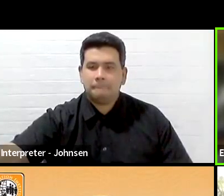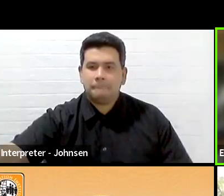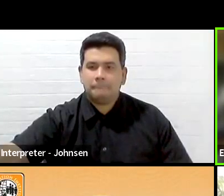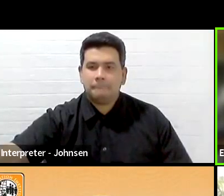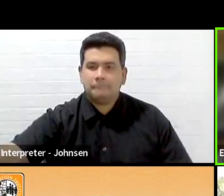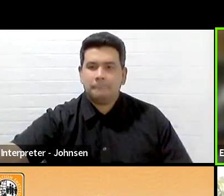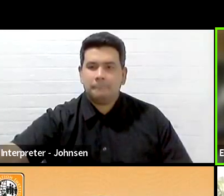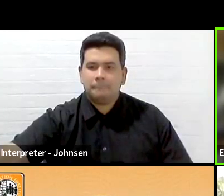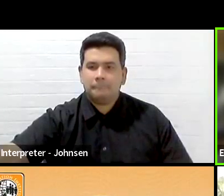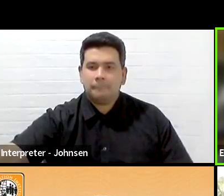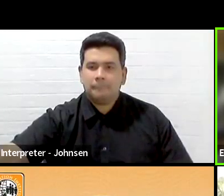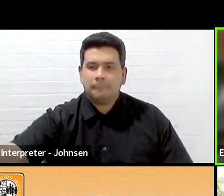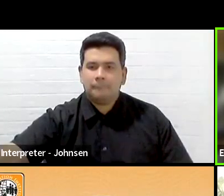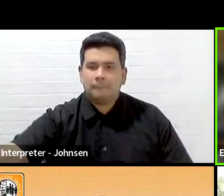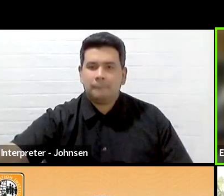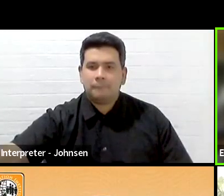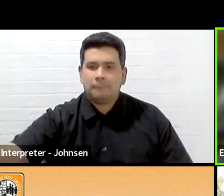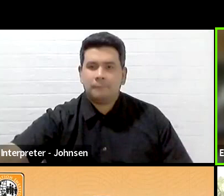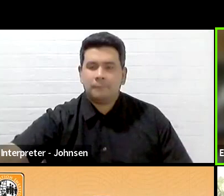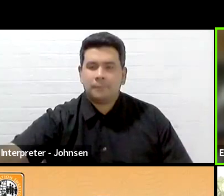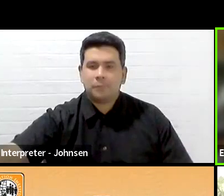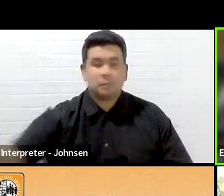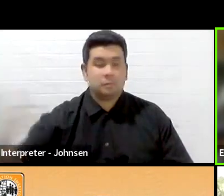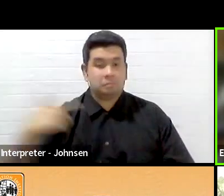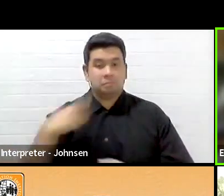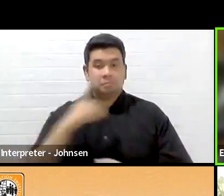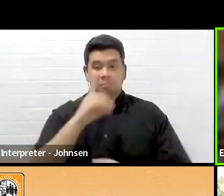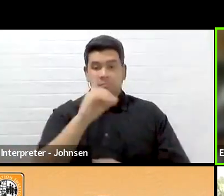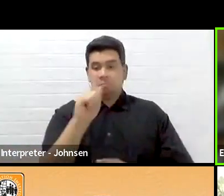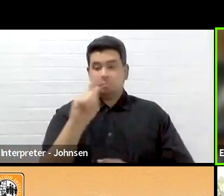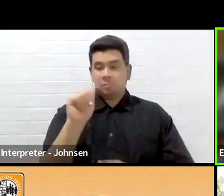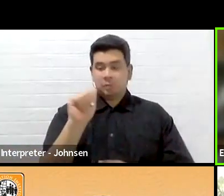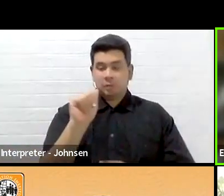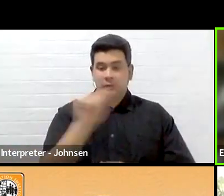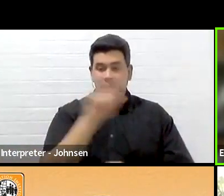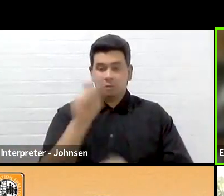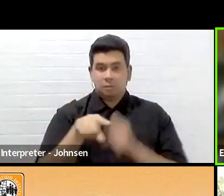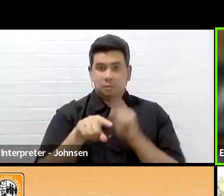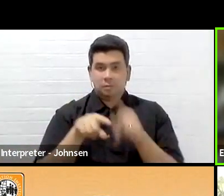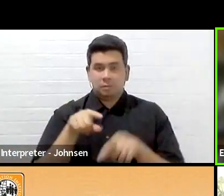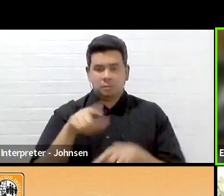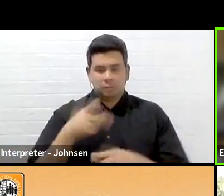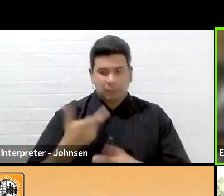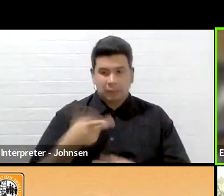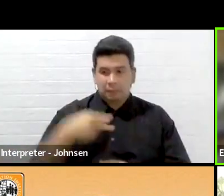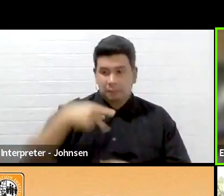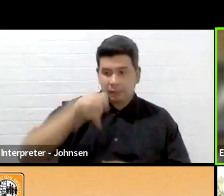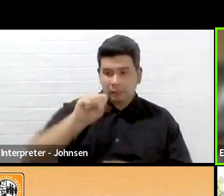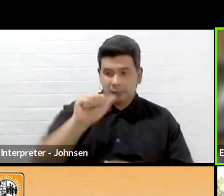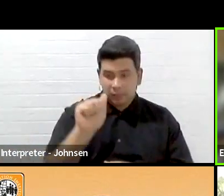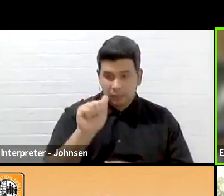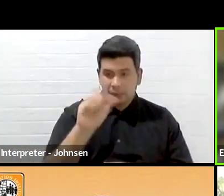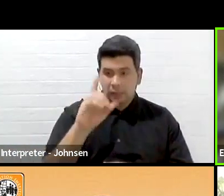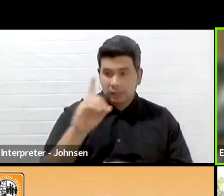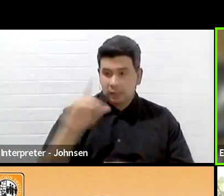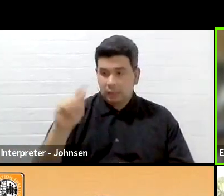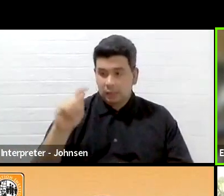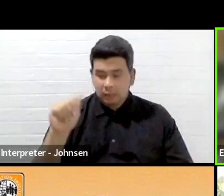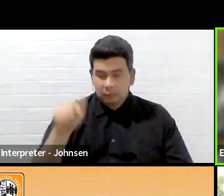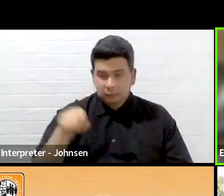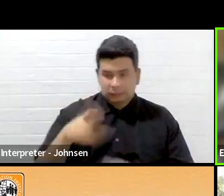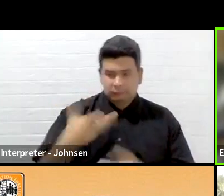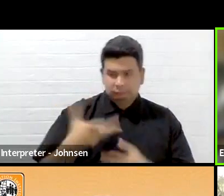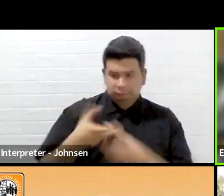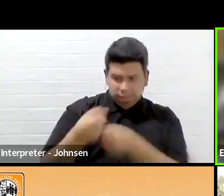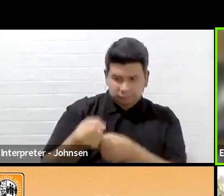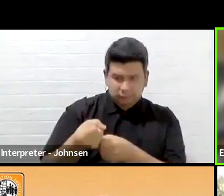For example, there's one from Ms. Navarro. How reliable is the PSA data on deaths and births especially